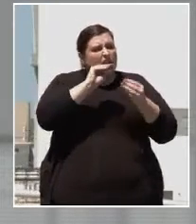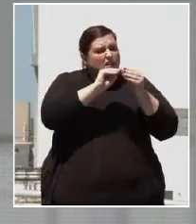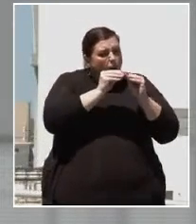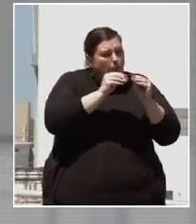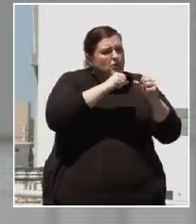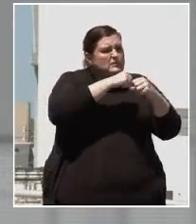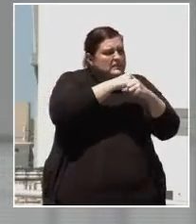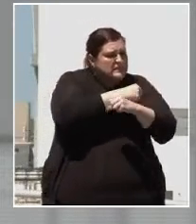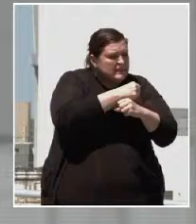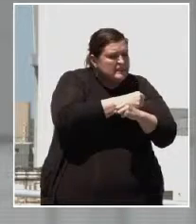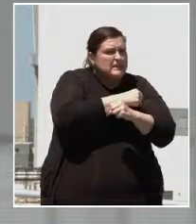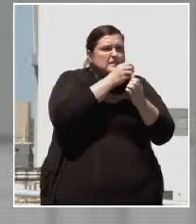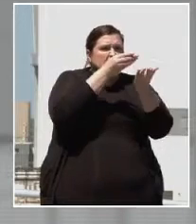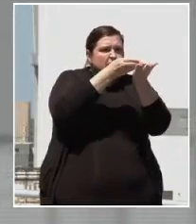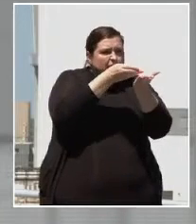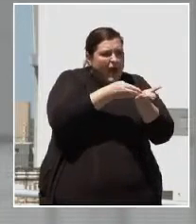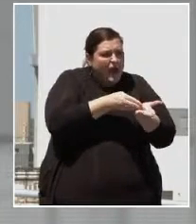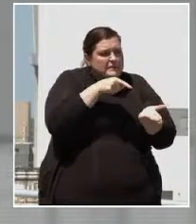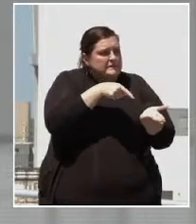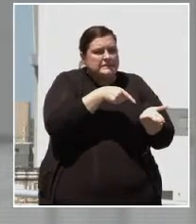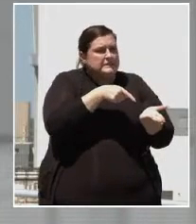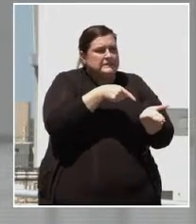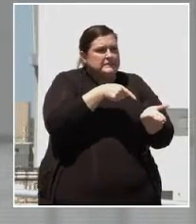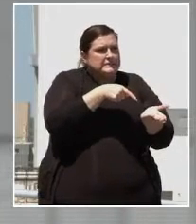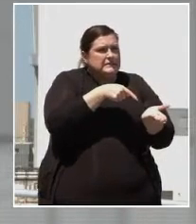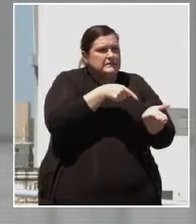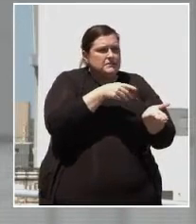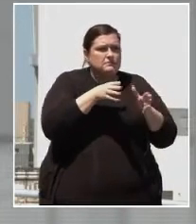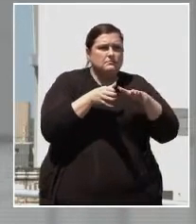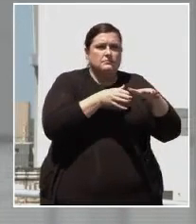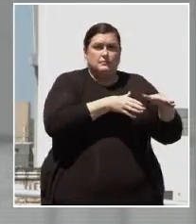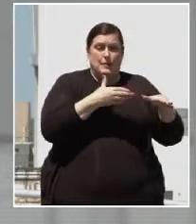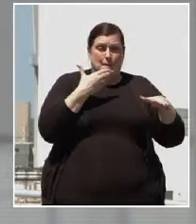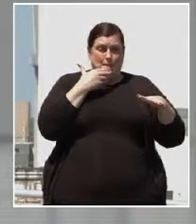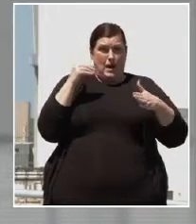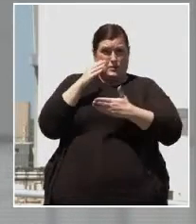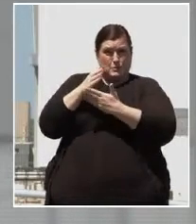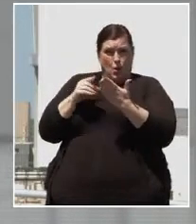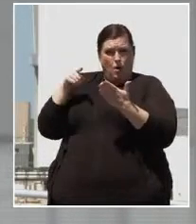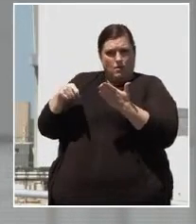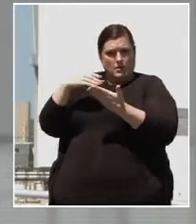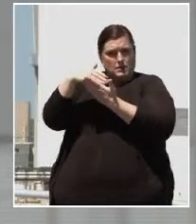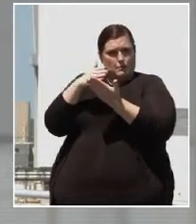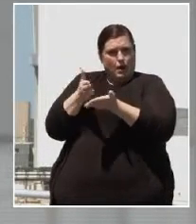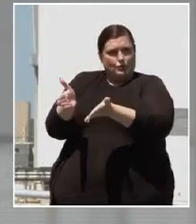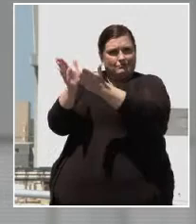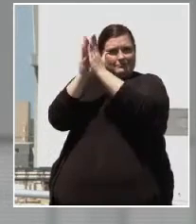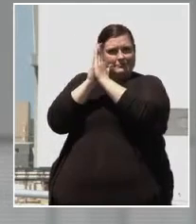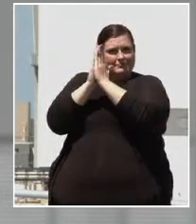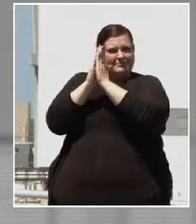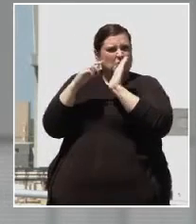statistic or a fact is what this budget request